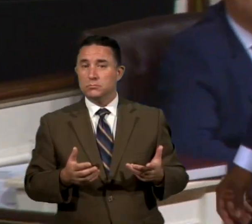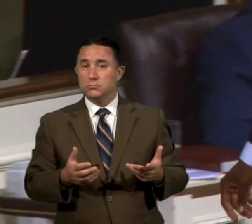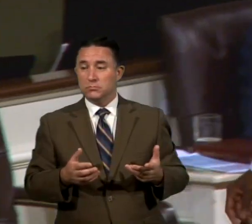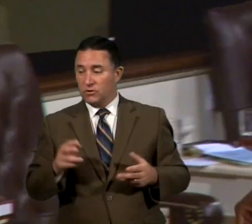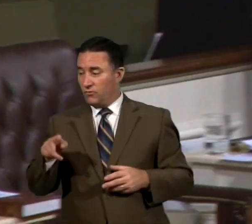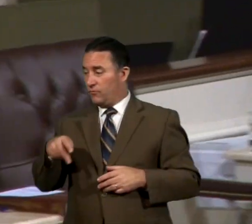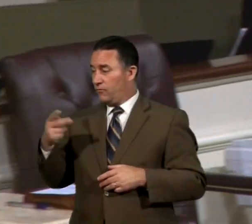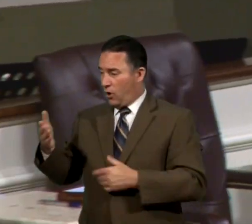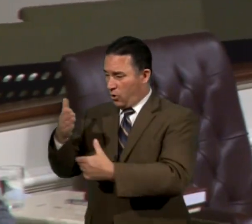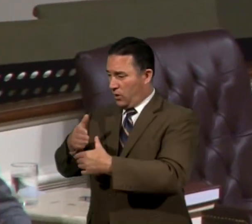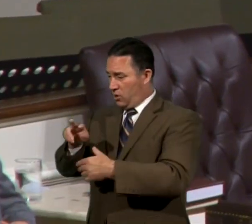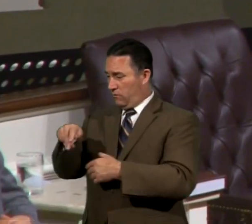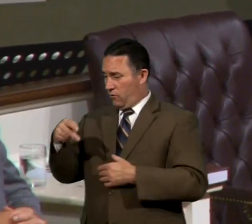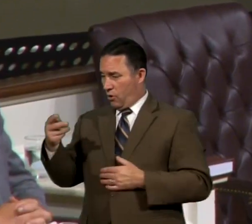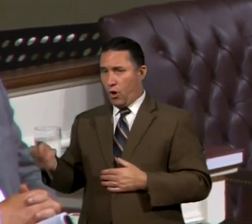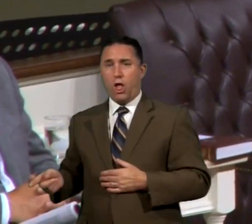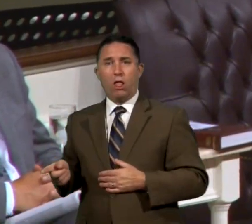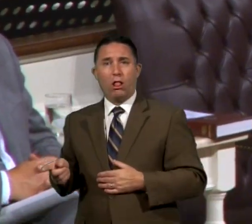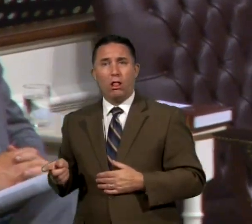He falls out of this window,